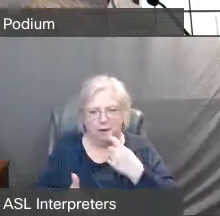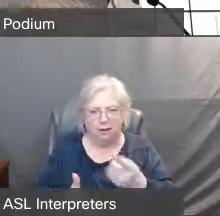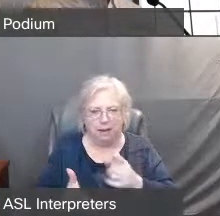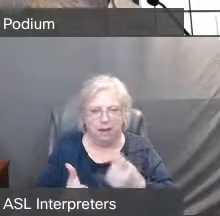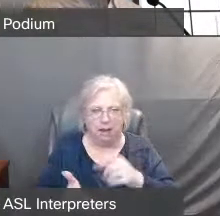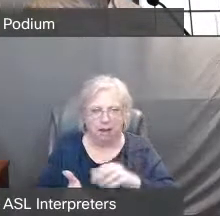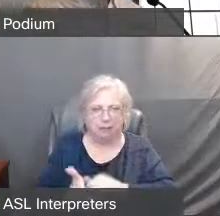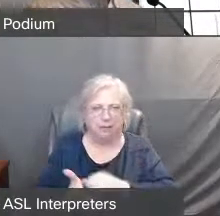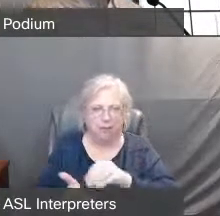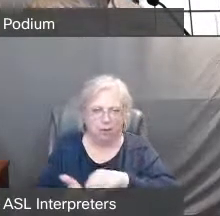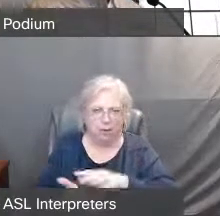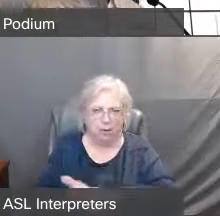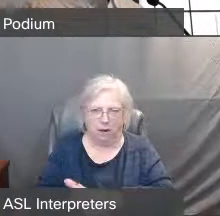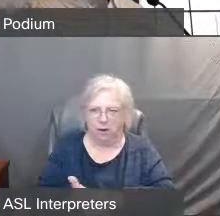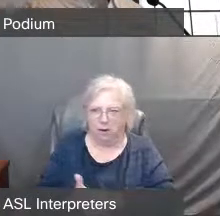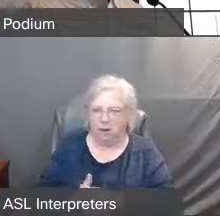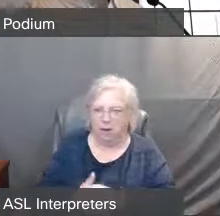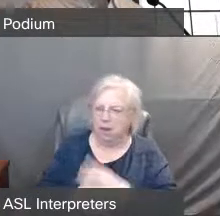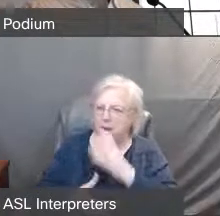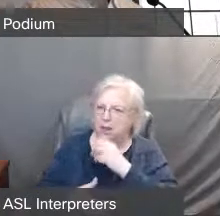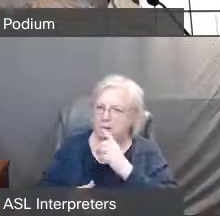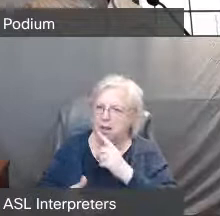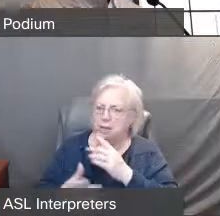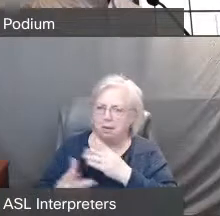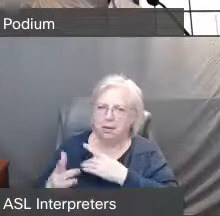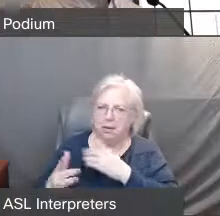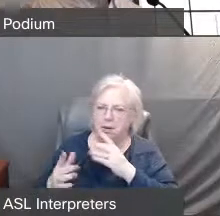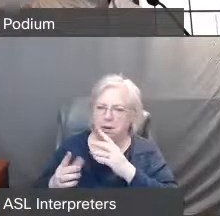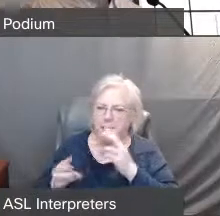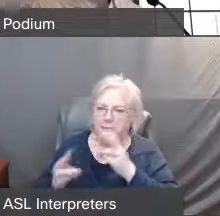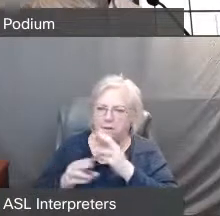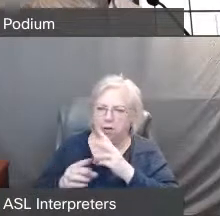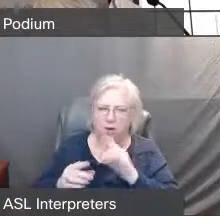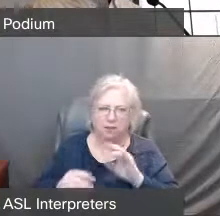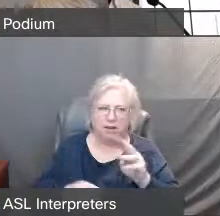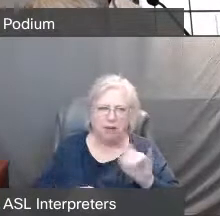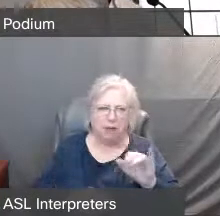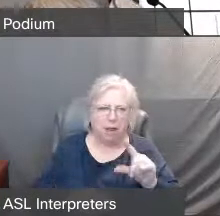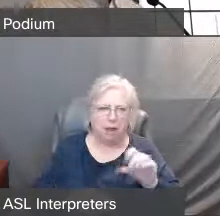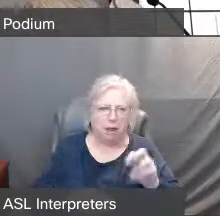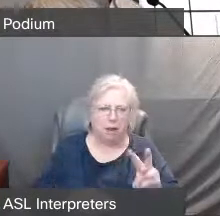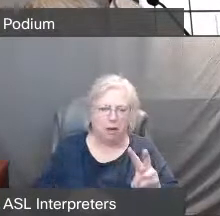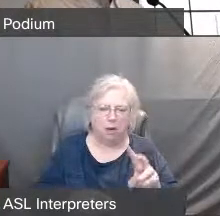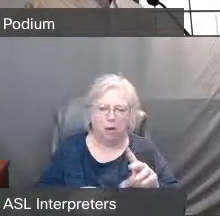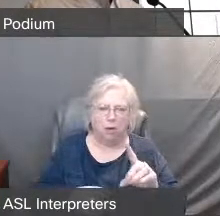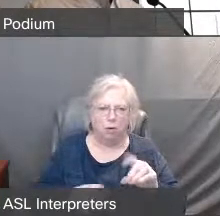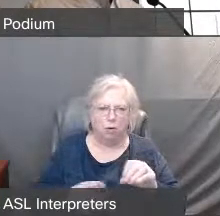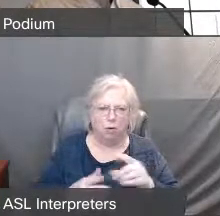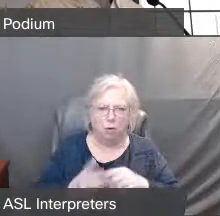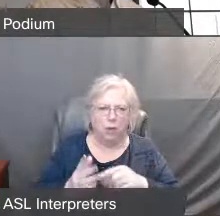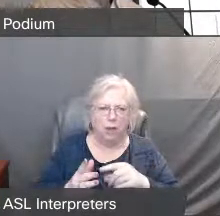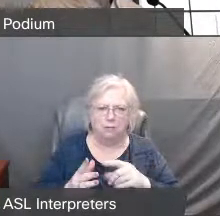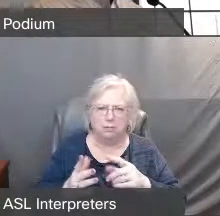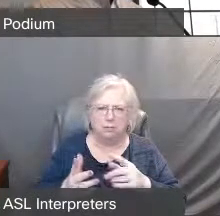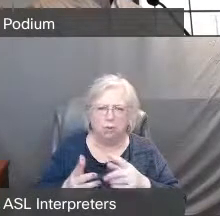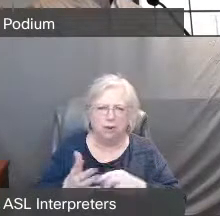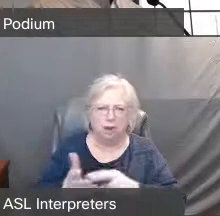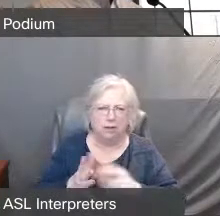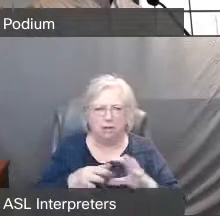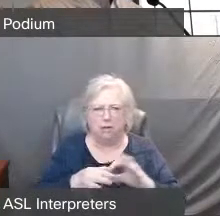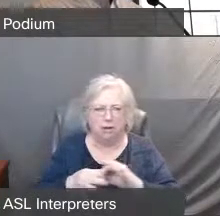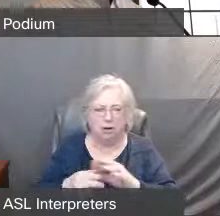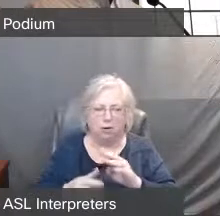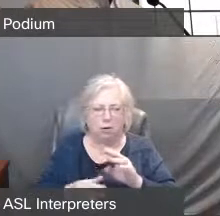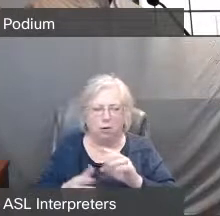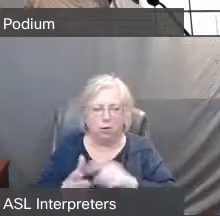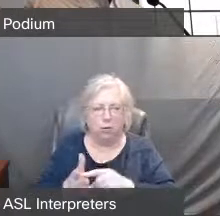record, sir. I guess I'm confused by that. If it's a bylaw, to what extent is due process? Well, the posting of the property,